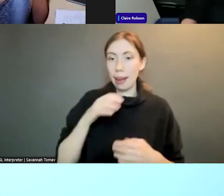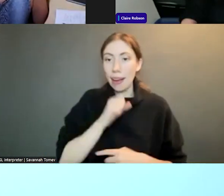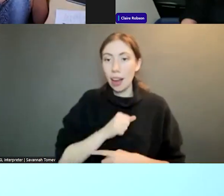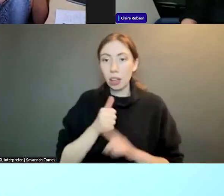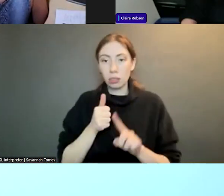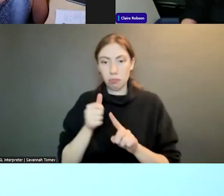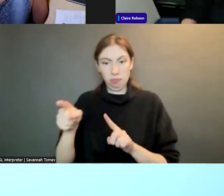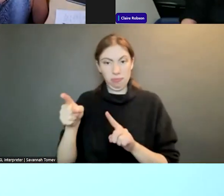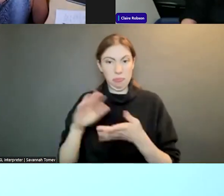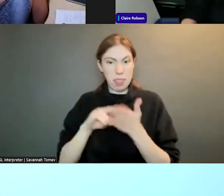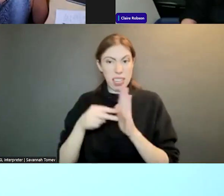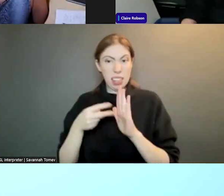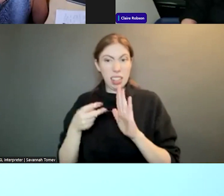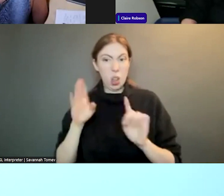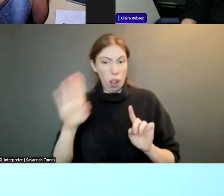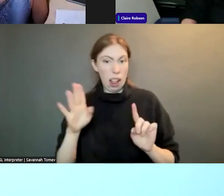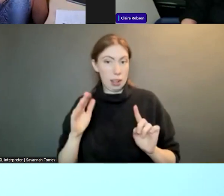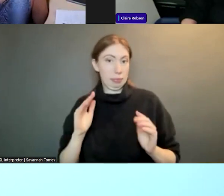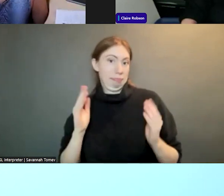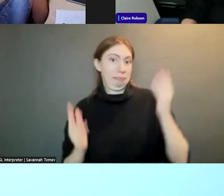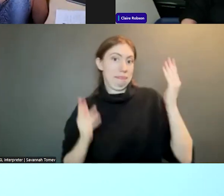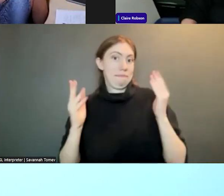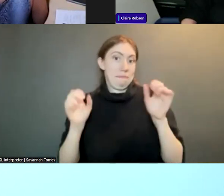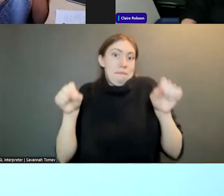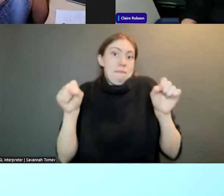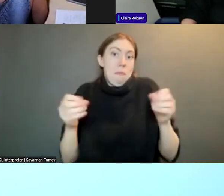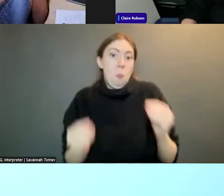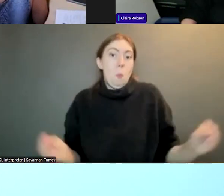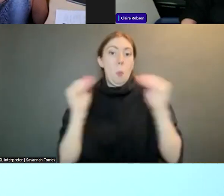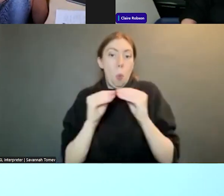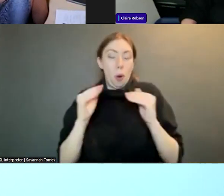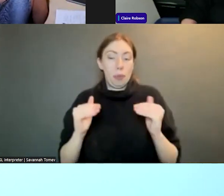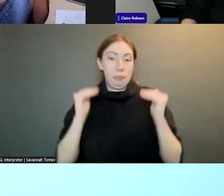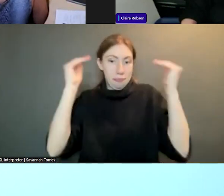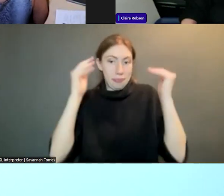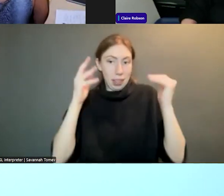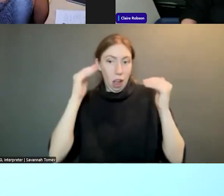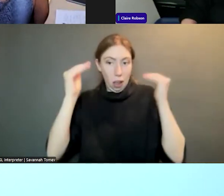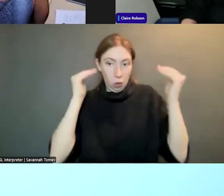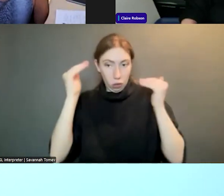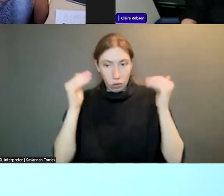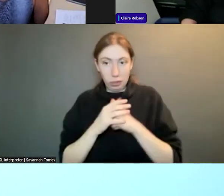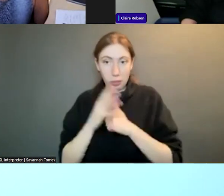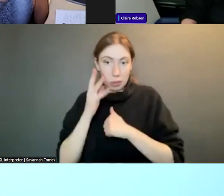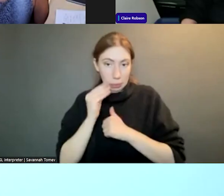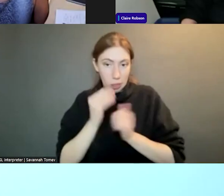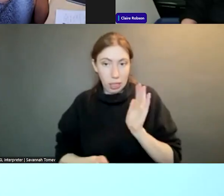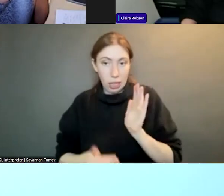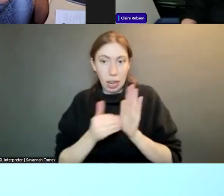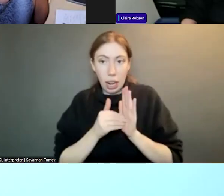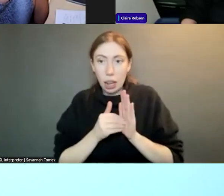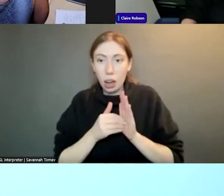I don't know. I was not one of those. Unfortunately, I was not somebody they asked when